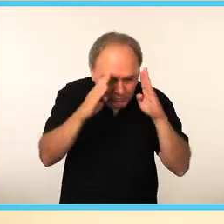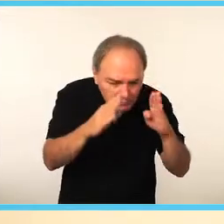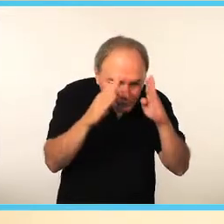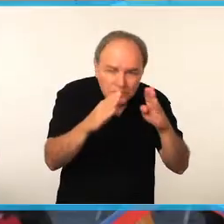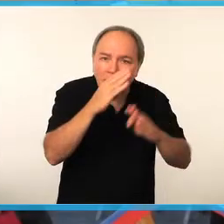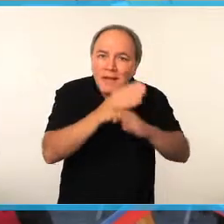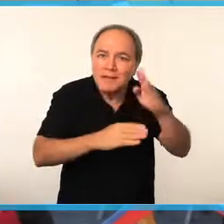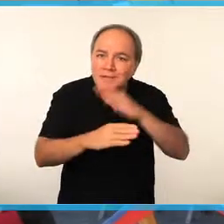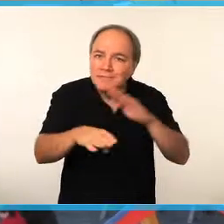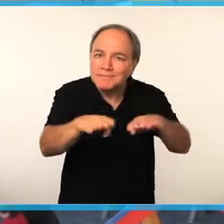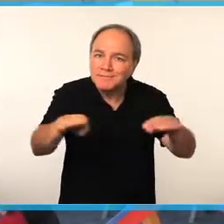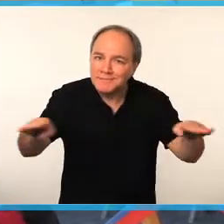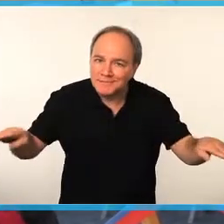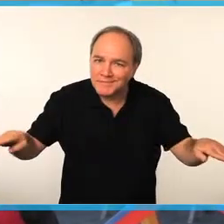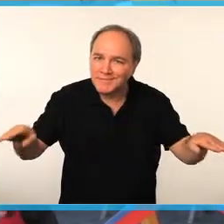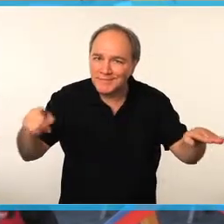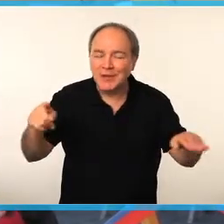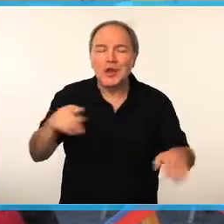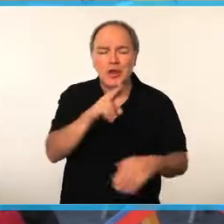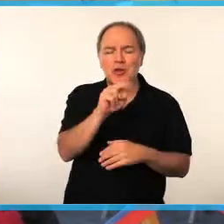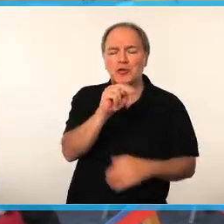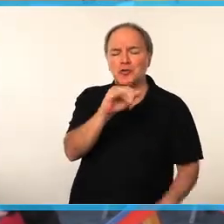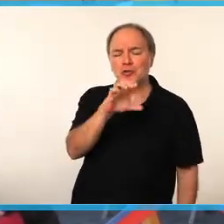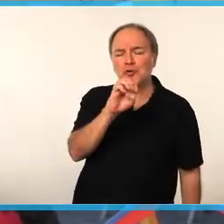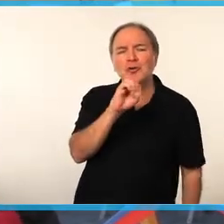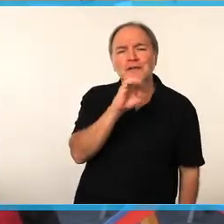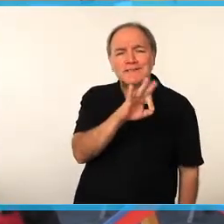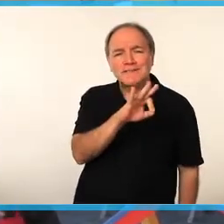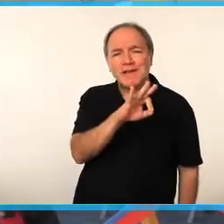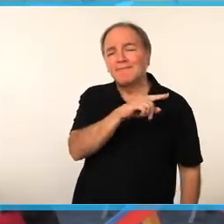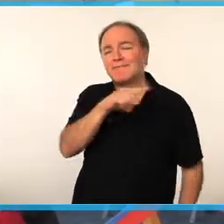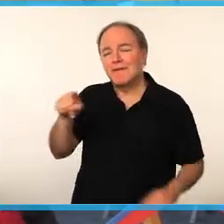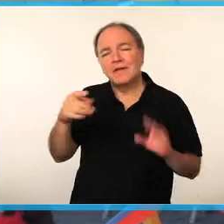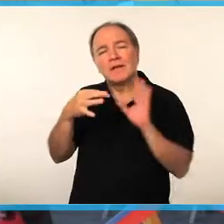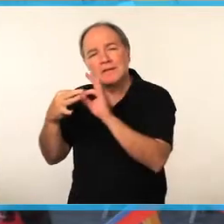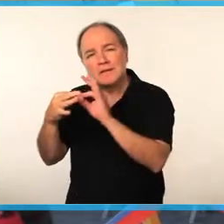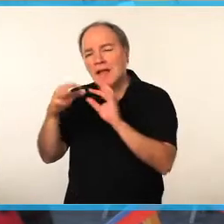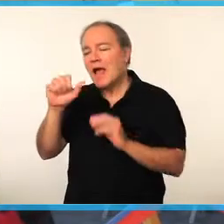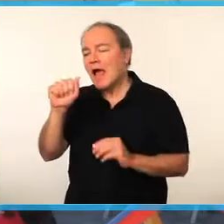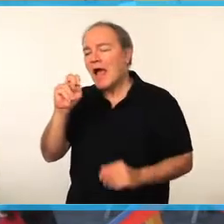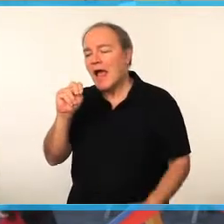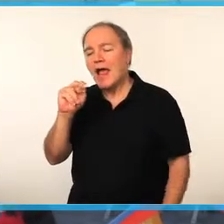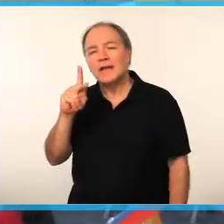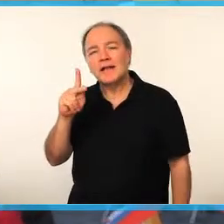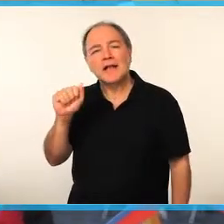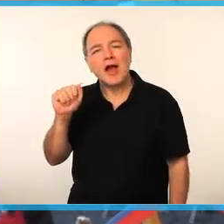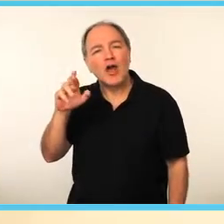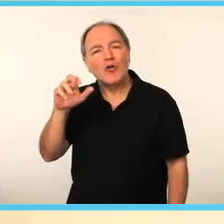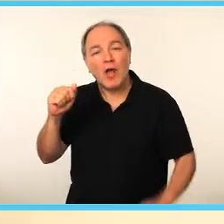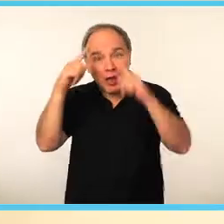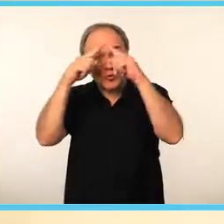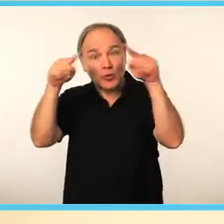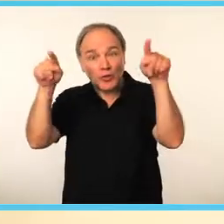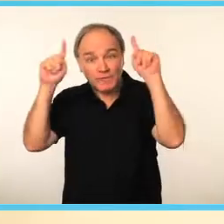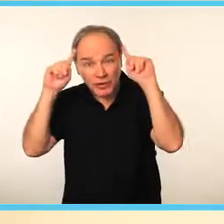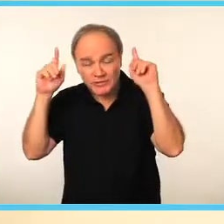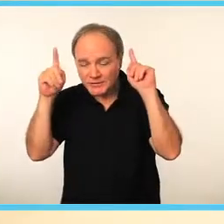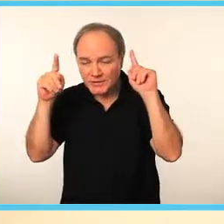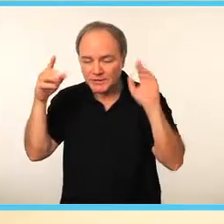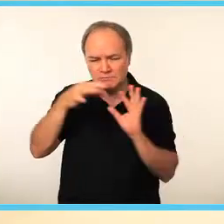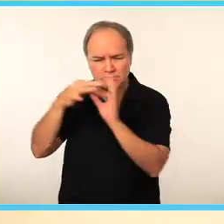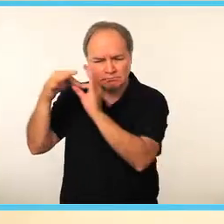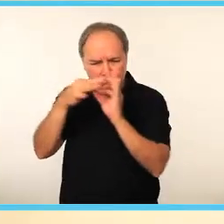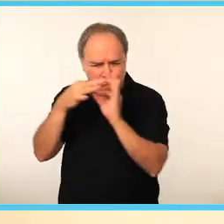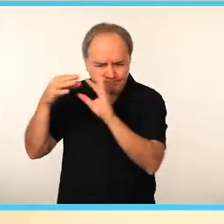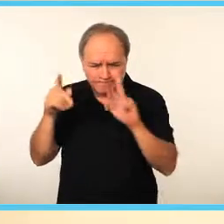units. This is a result of a long-term partnership between UNICEF and Ankara University, where children